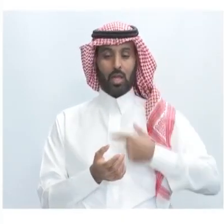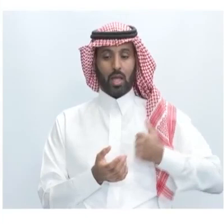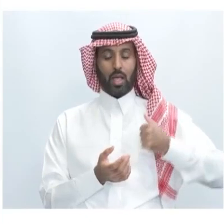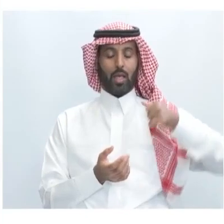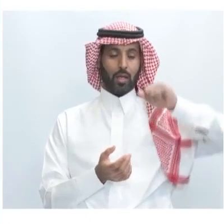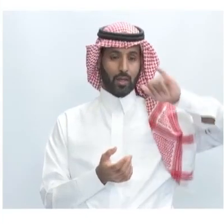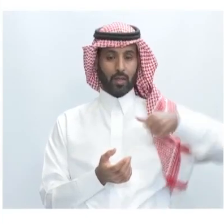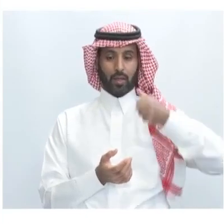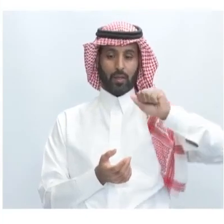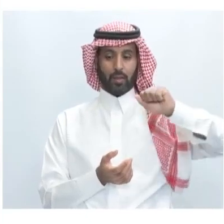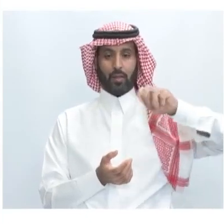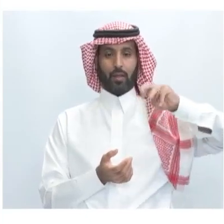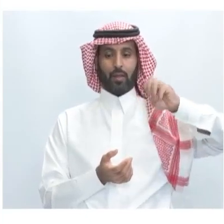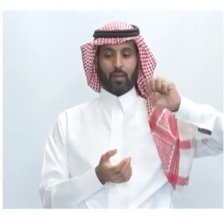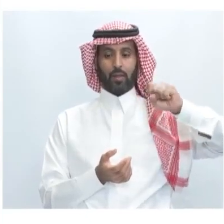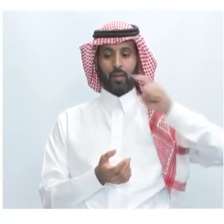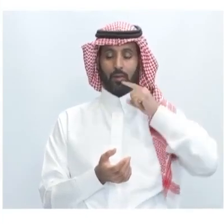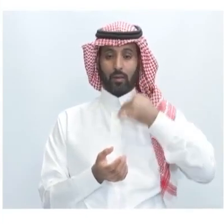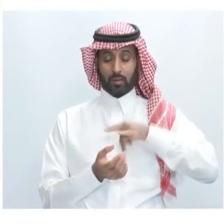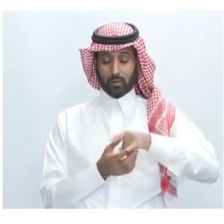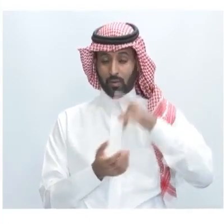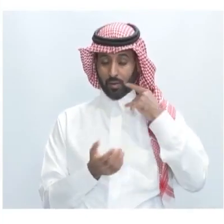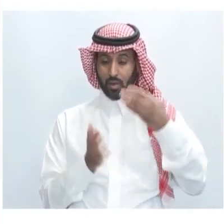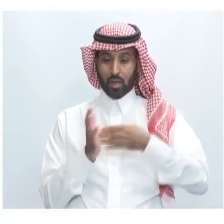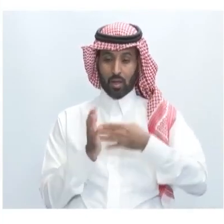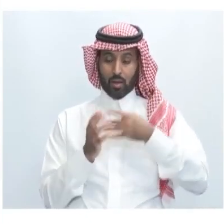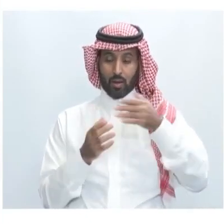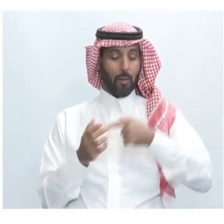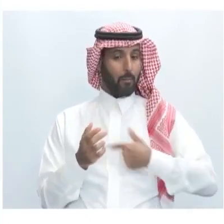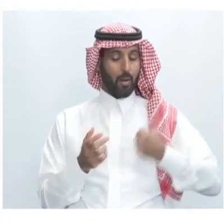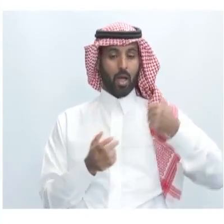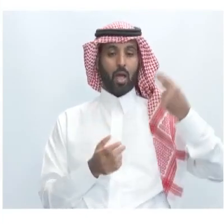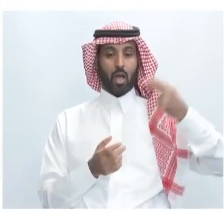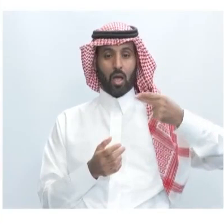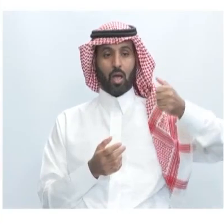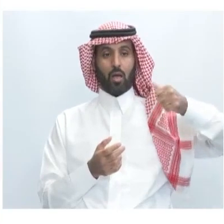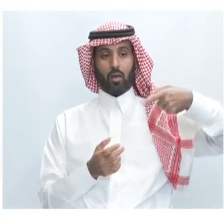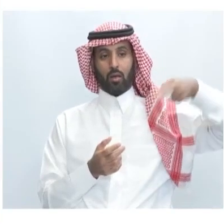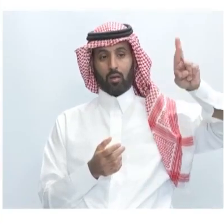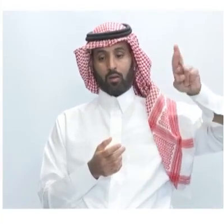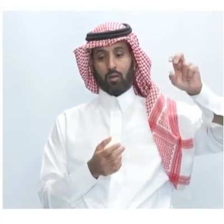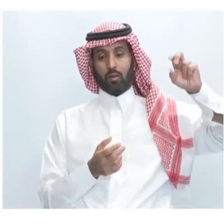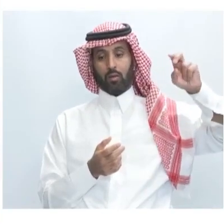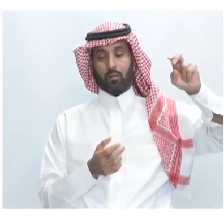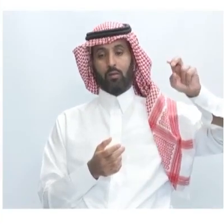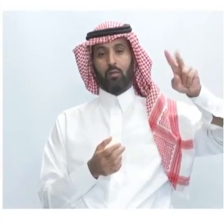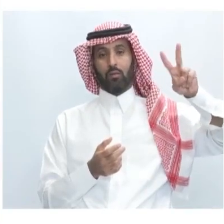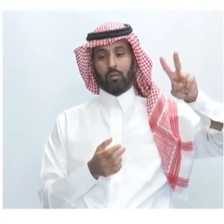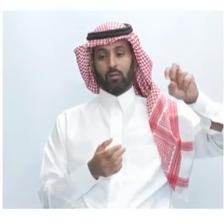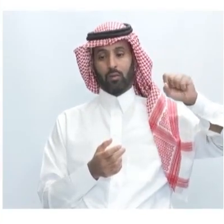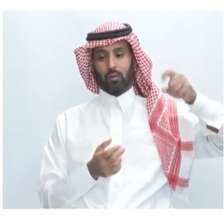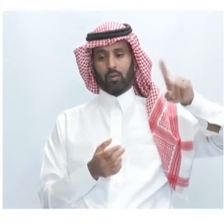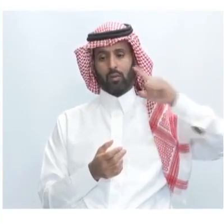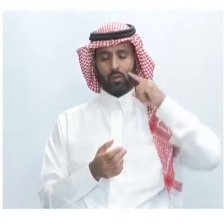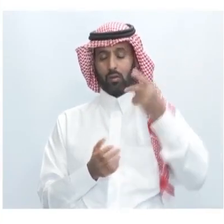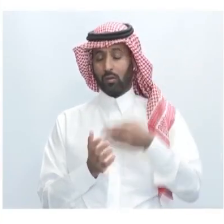fall? Again, will James attend Harvard University in the fall? So now you get this exercise. Try